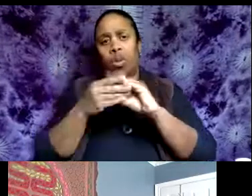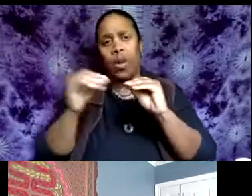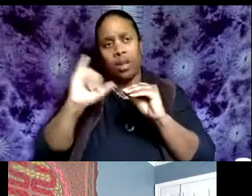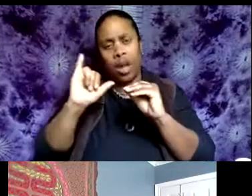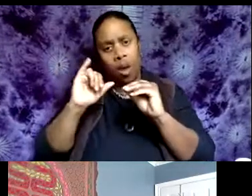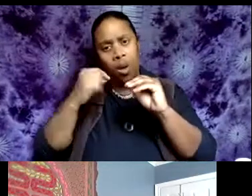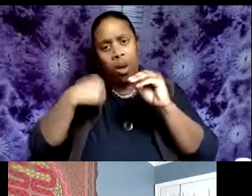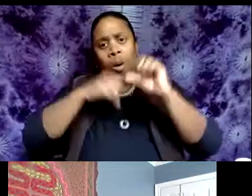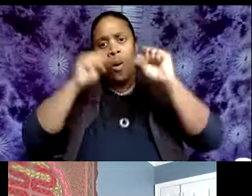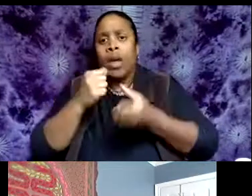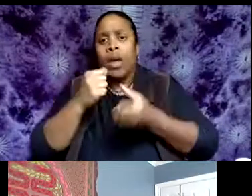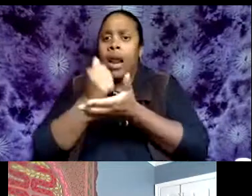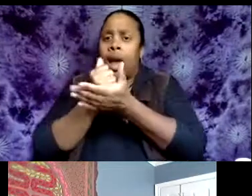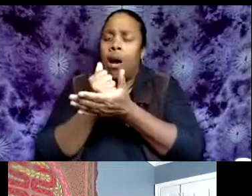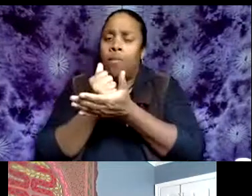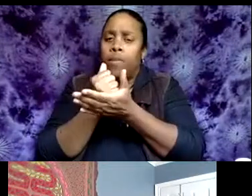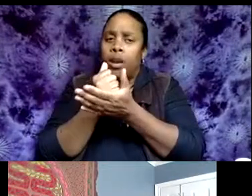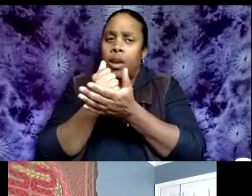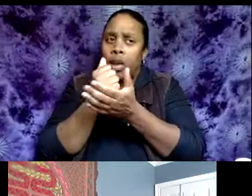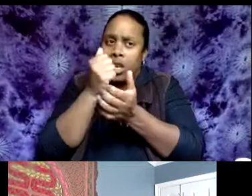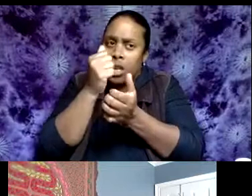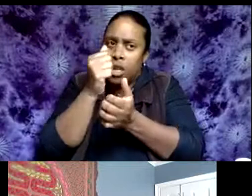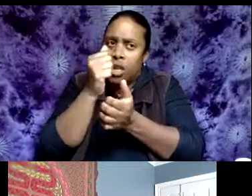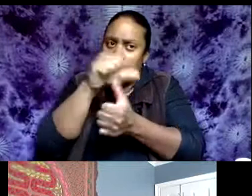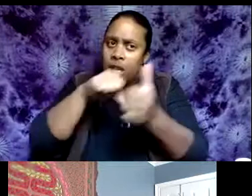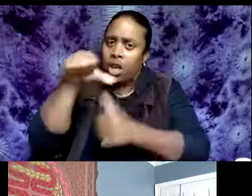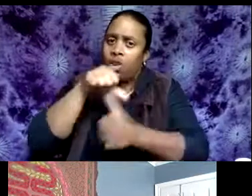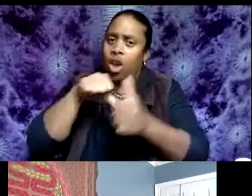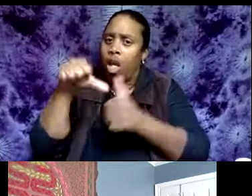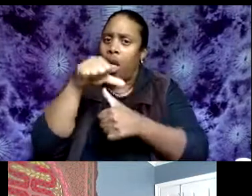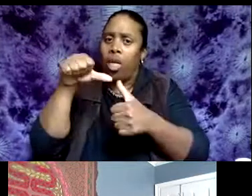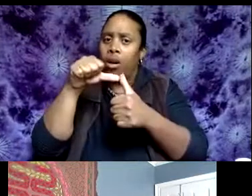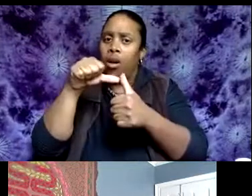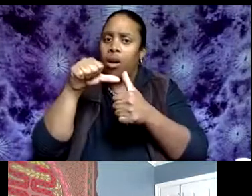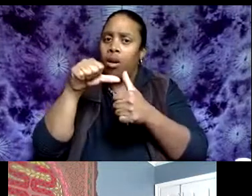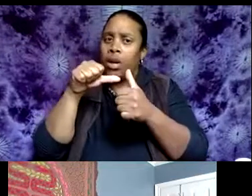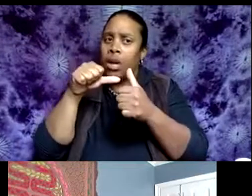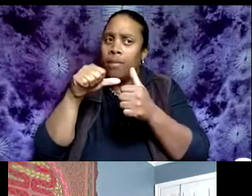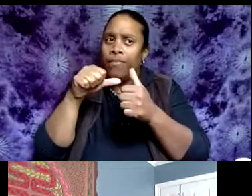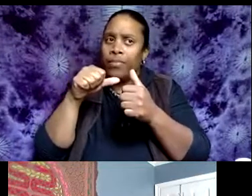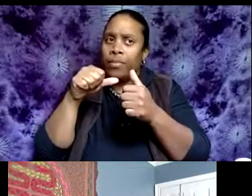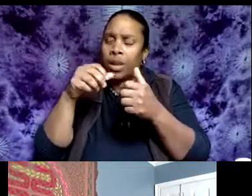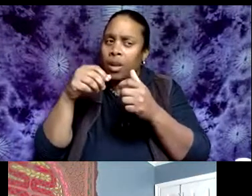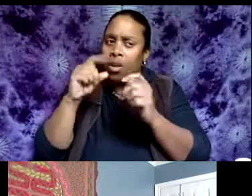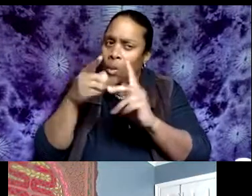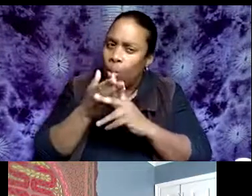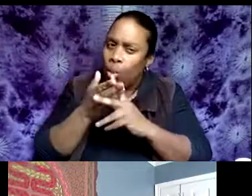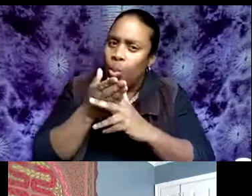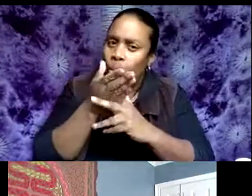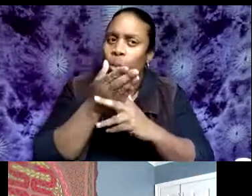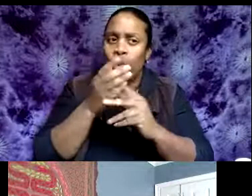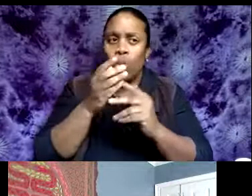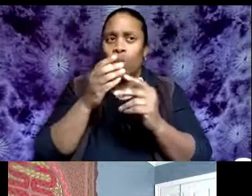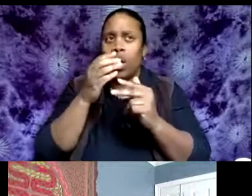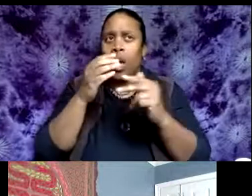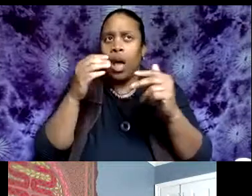help each of you move through these difficult relationships that you may be encountering right now. So